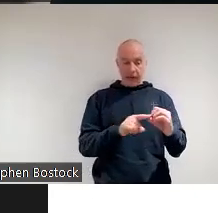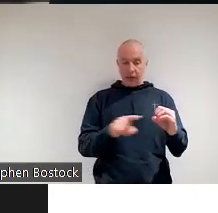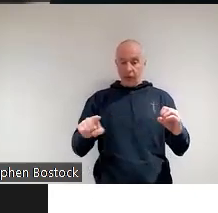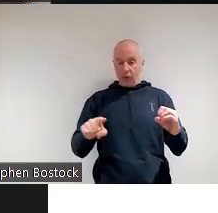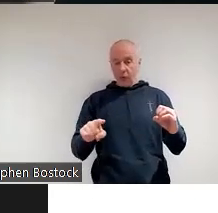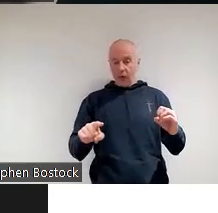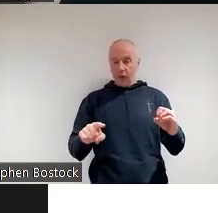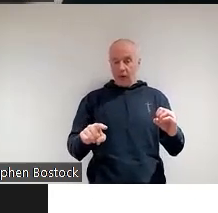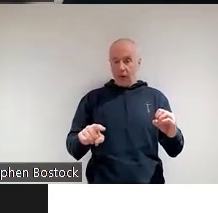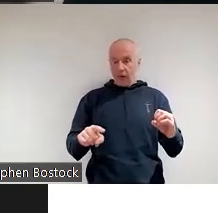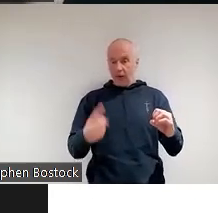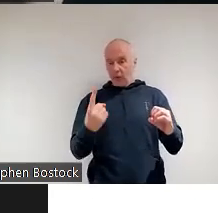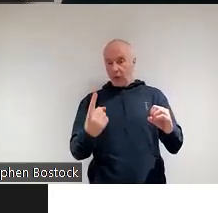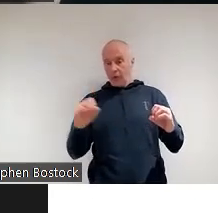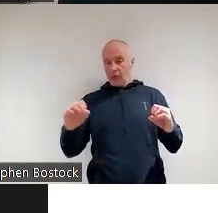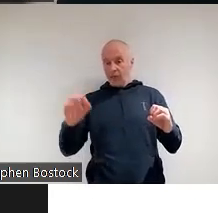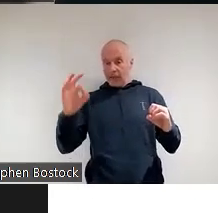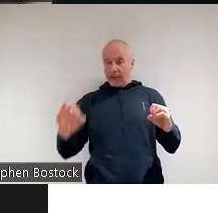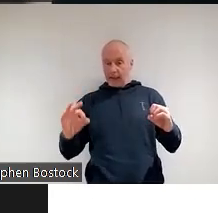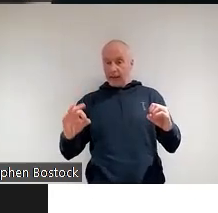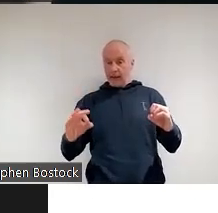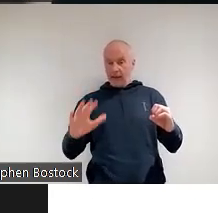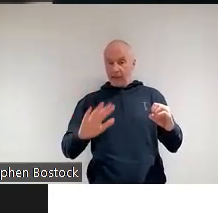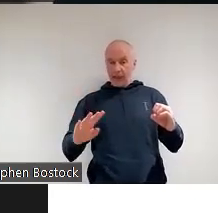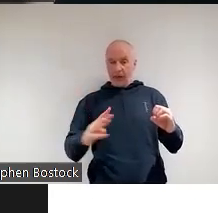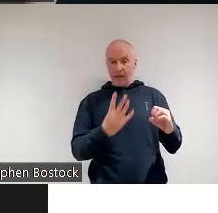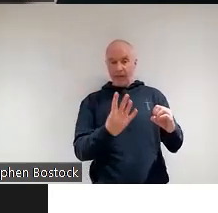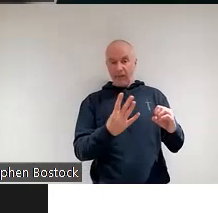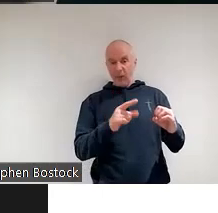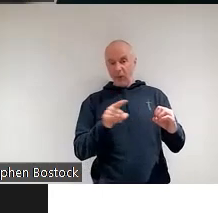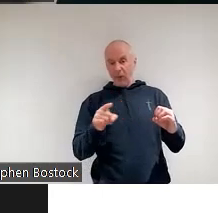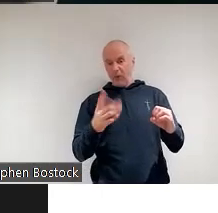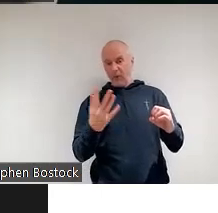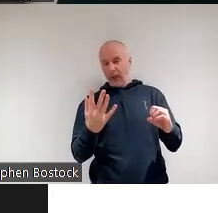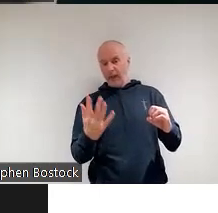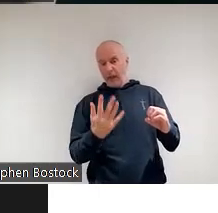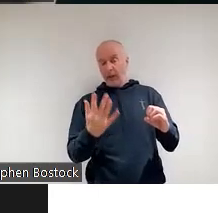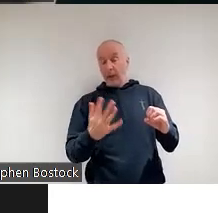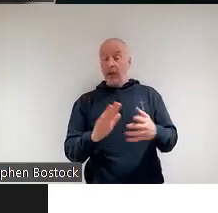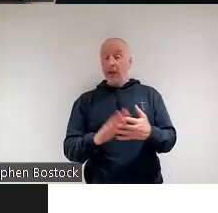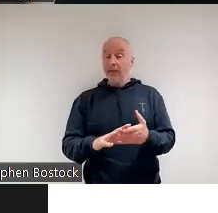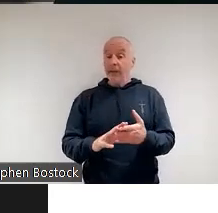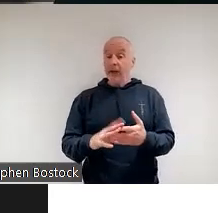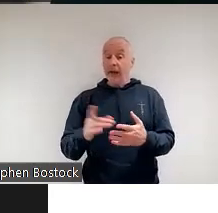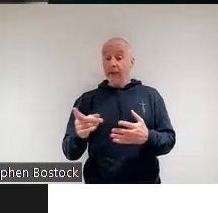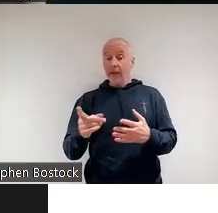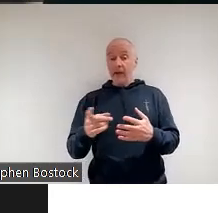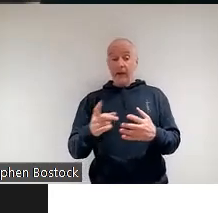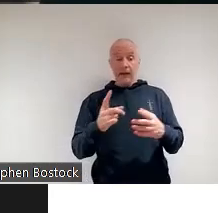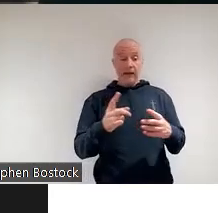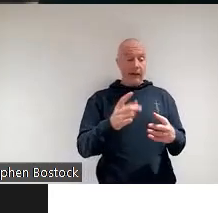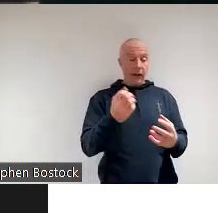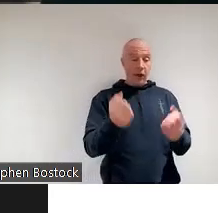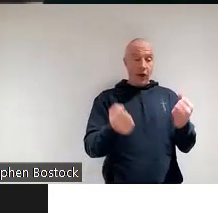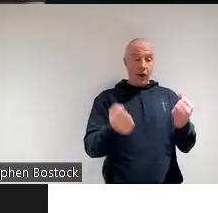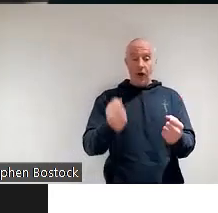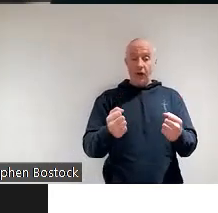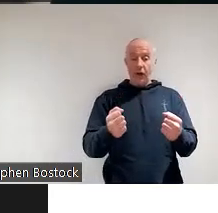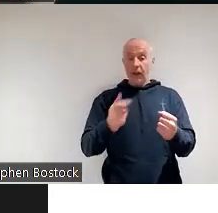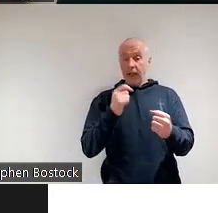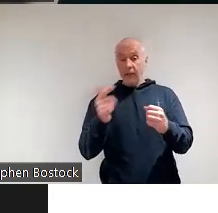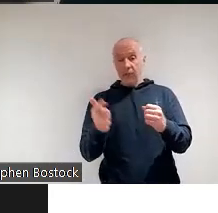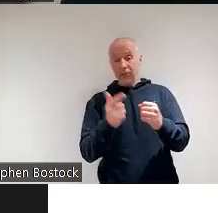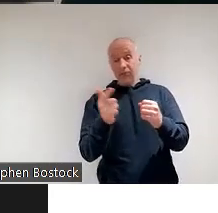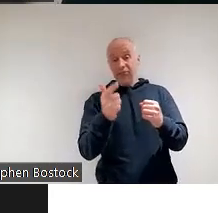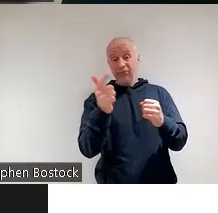110%, 100% state of charge. If you have a longer range EV, that will only take you 7-8 hours